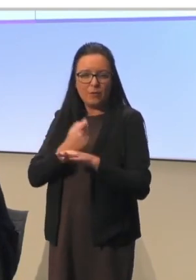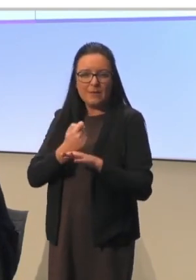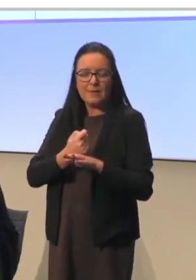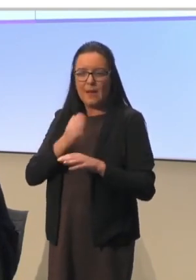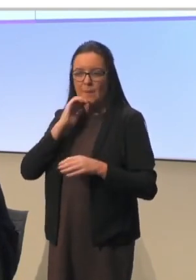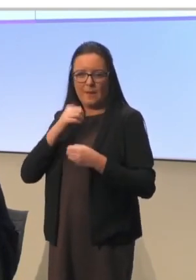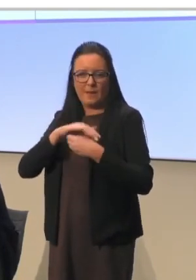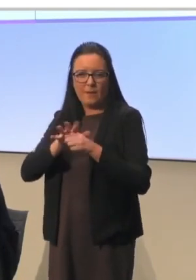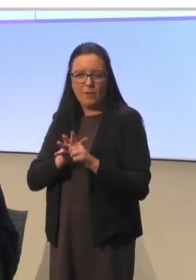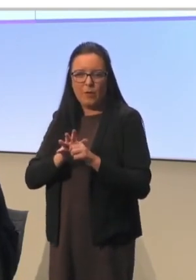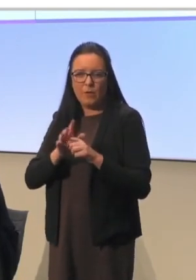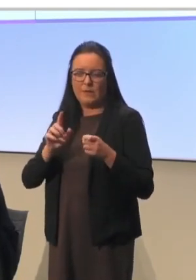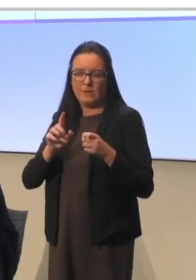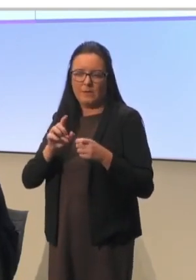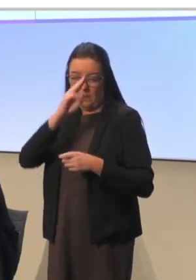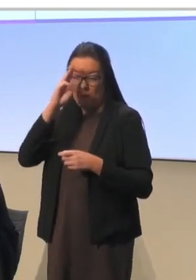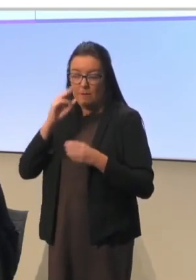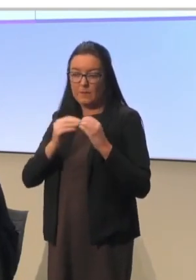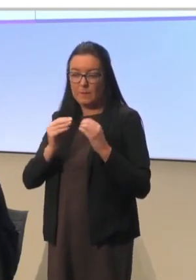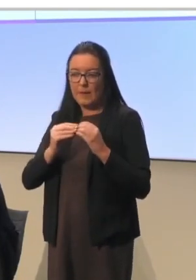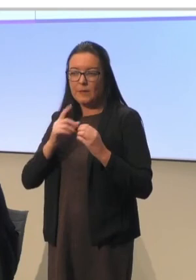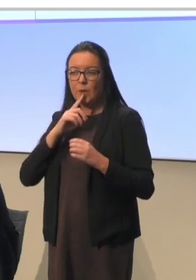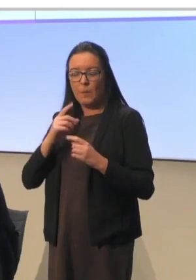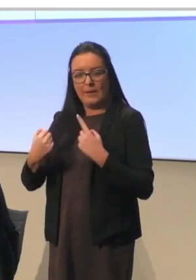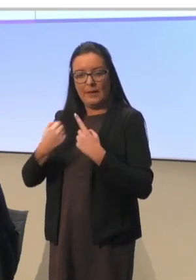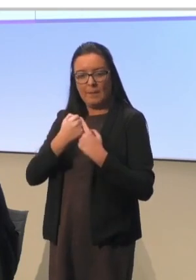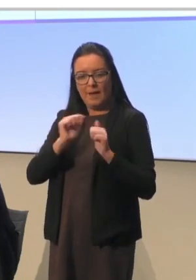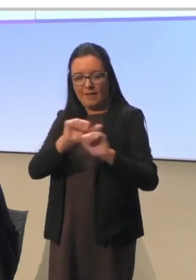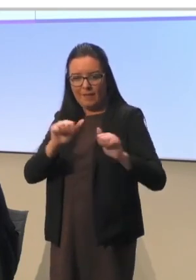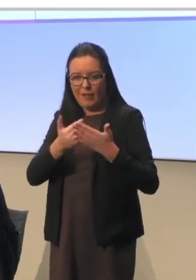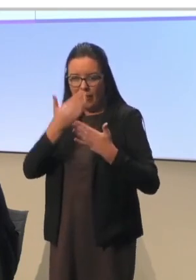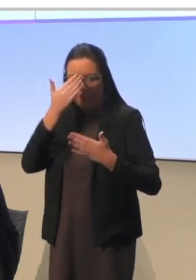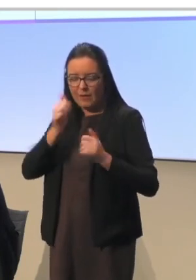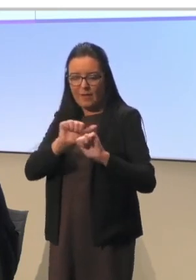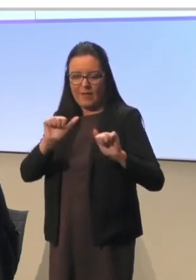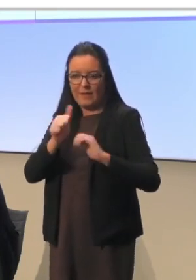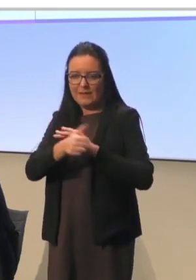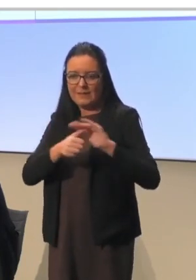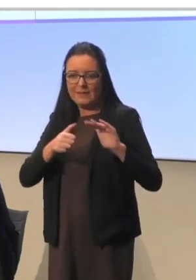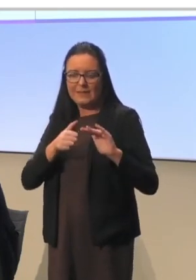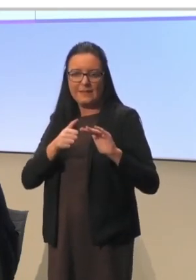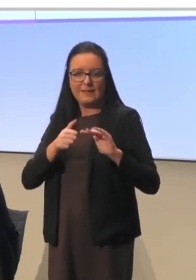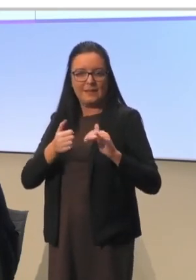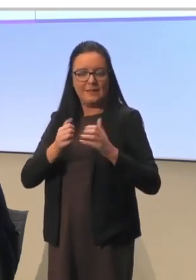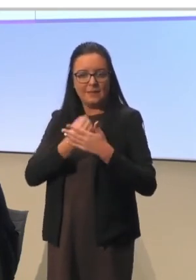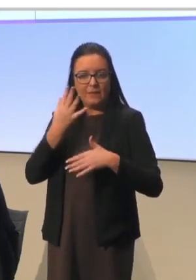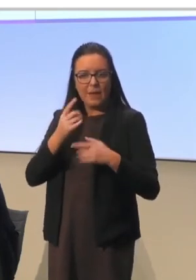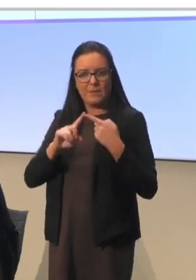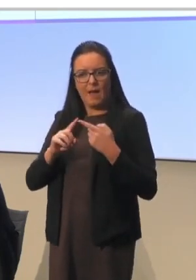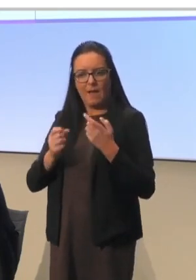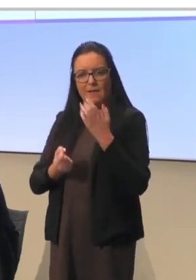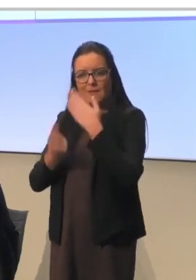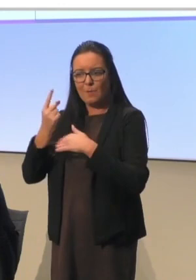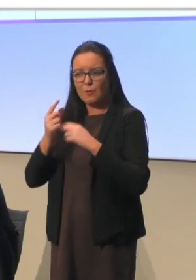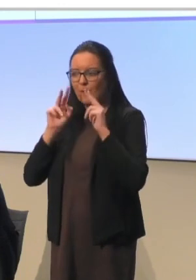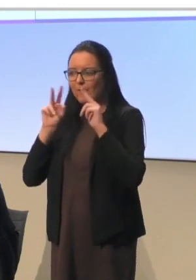commented. So that COVID impacted on their learning and their independence and the skills development, but also on that opportunity to sample and to visit different